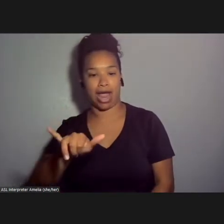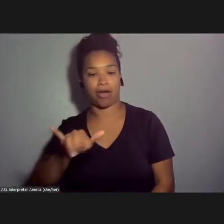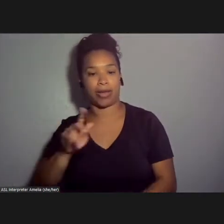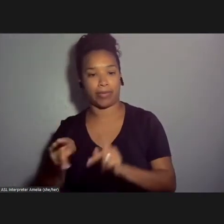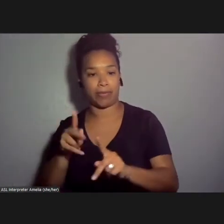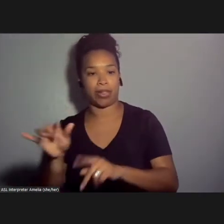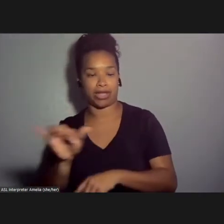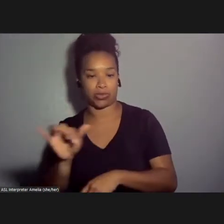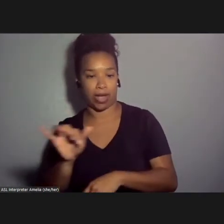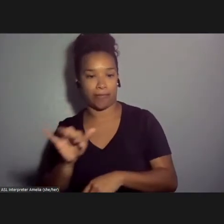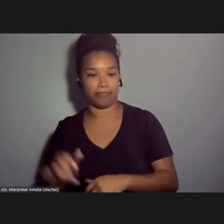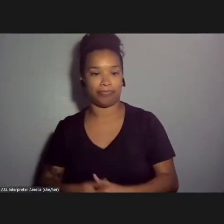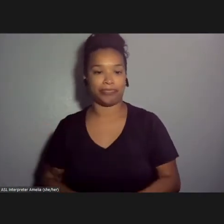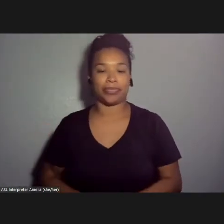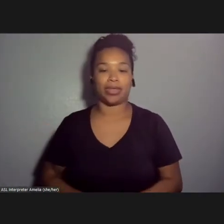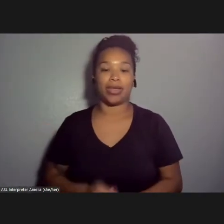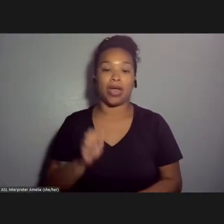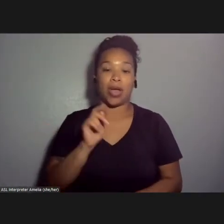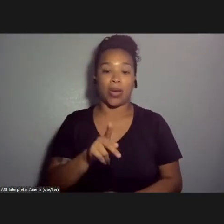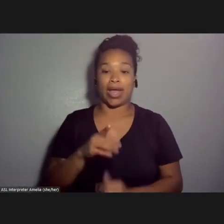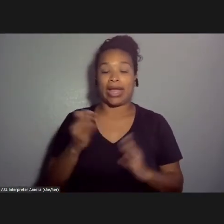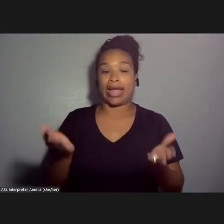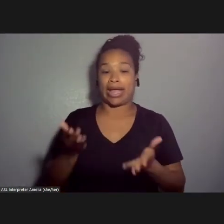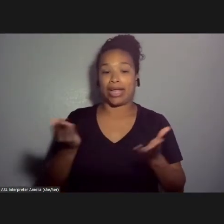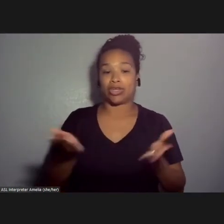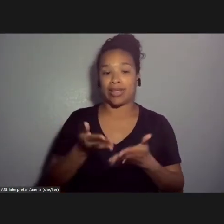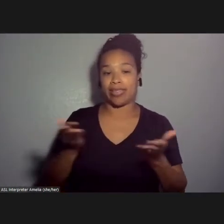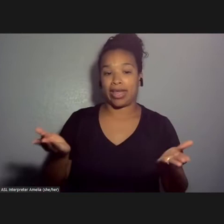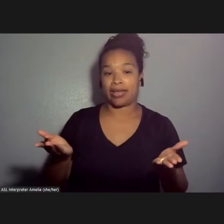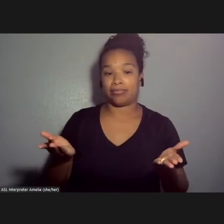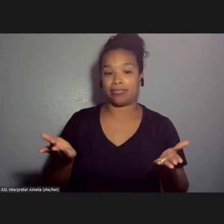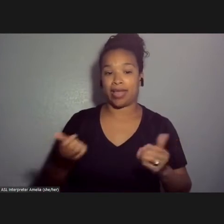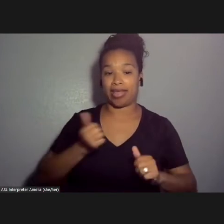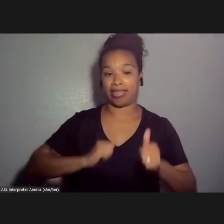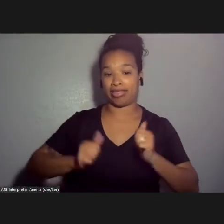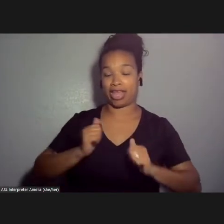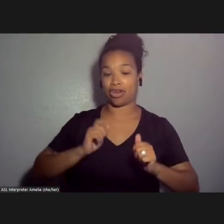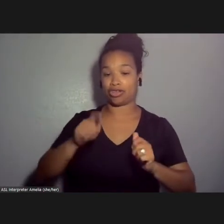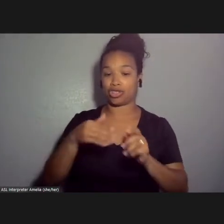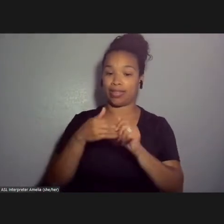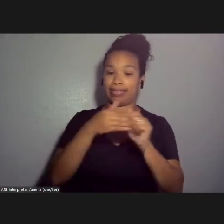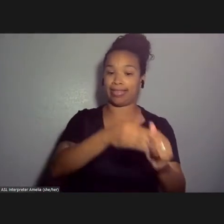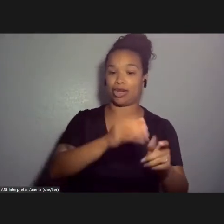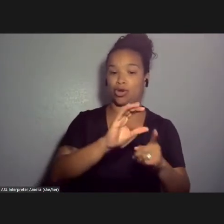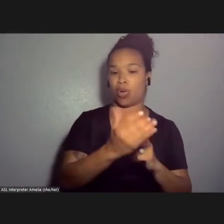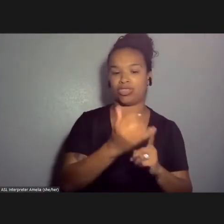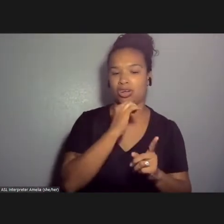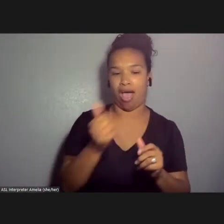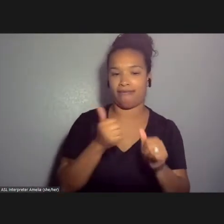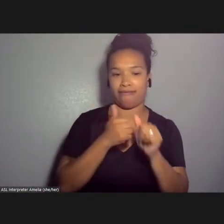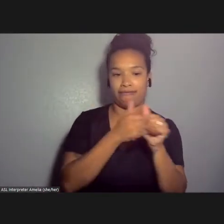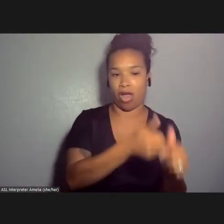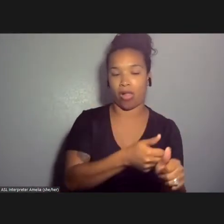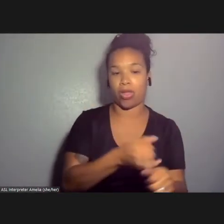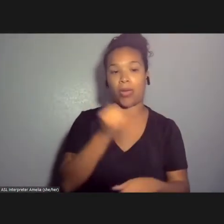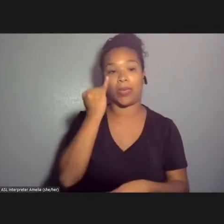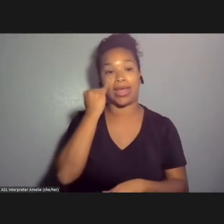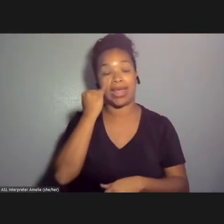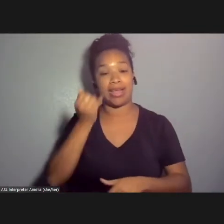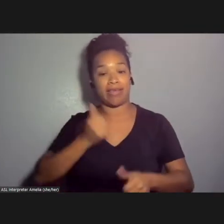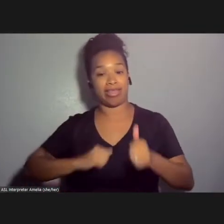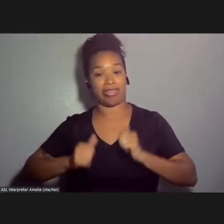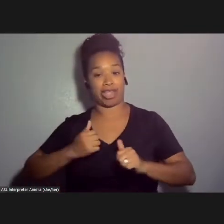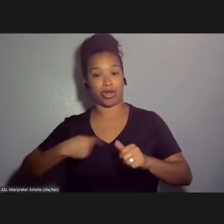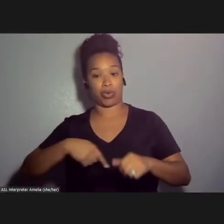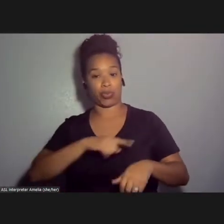Here's the thing. Theater should lead culture, not follow it. If the theater we are making today